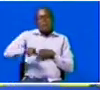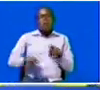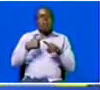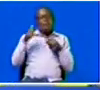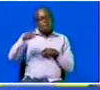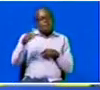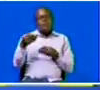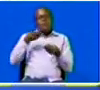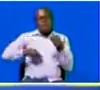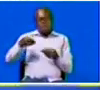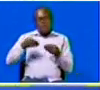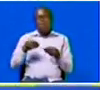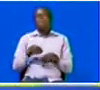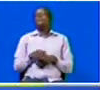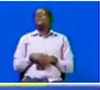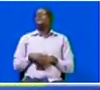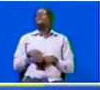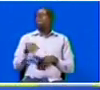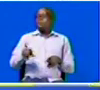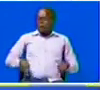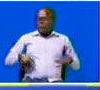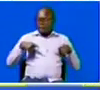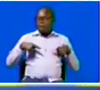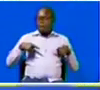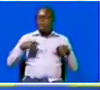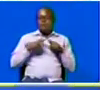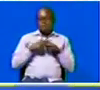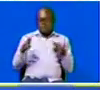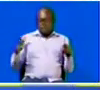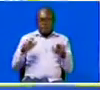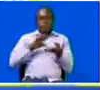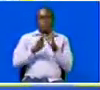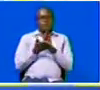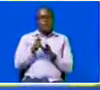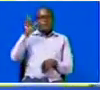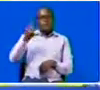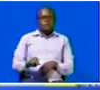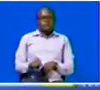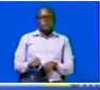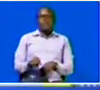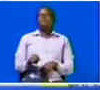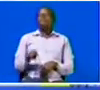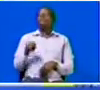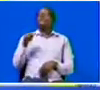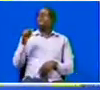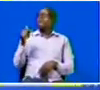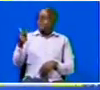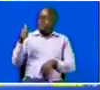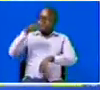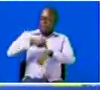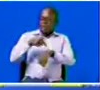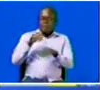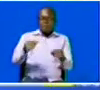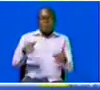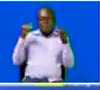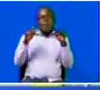with this, the cost of living will start coming down. This is a day which we have long awaited as